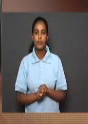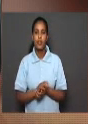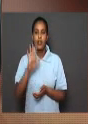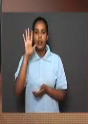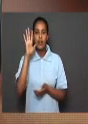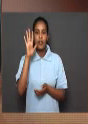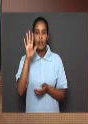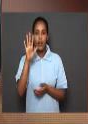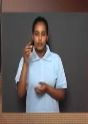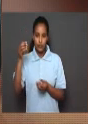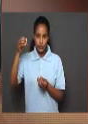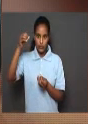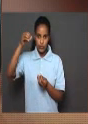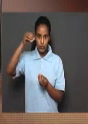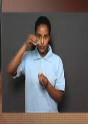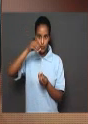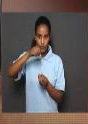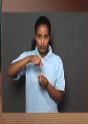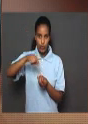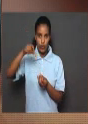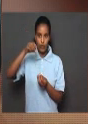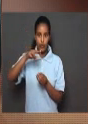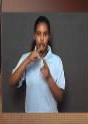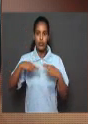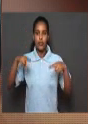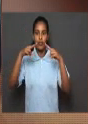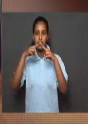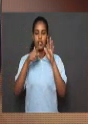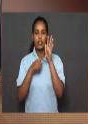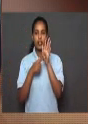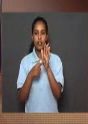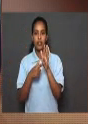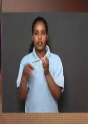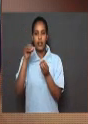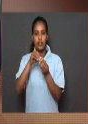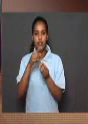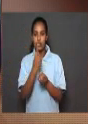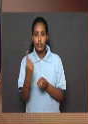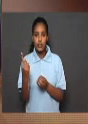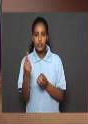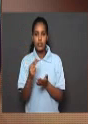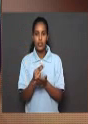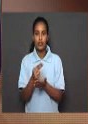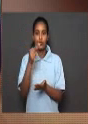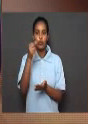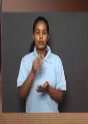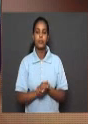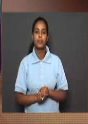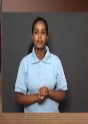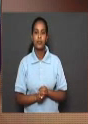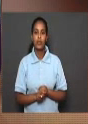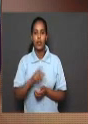5 drops of universal indicator are added to each test tube,